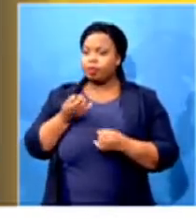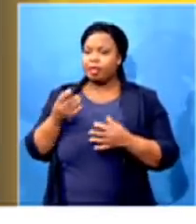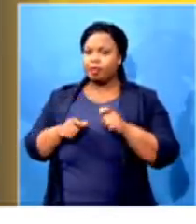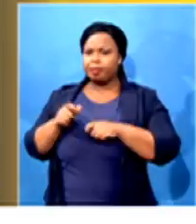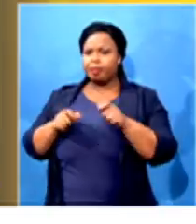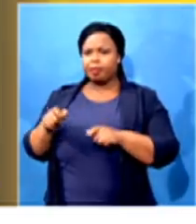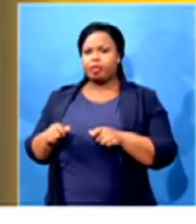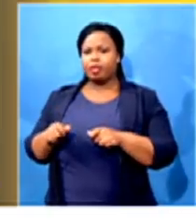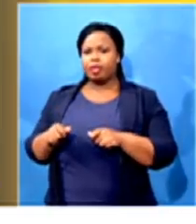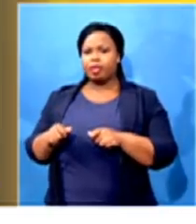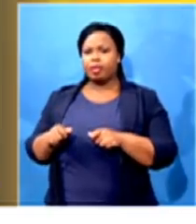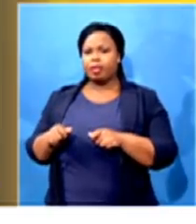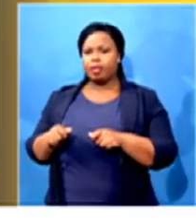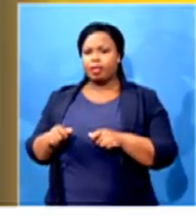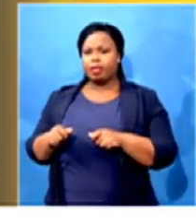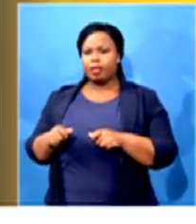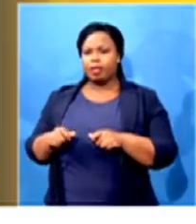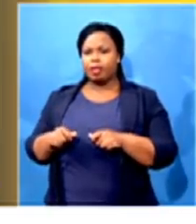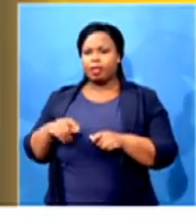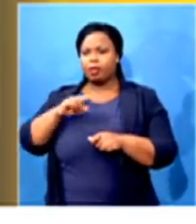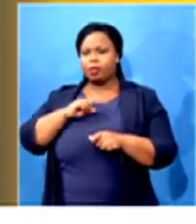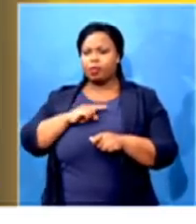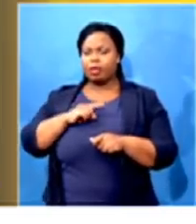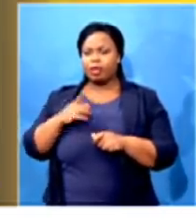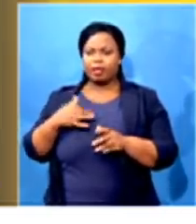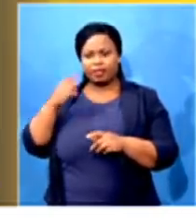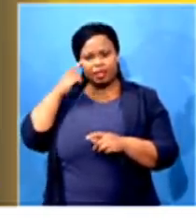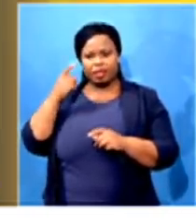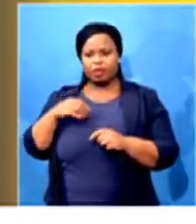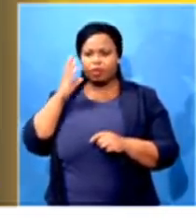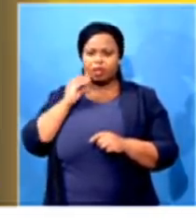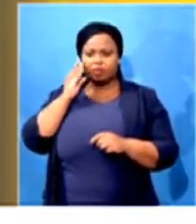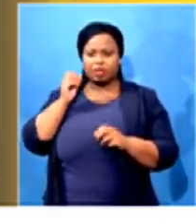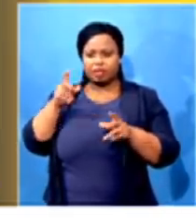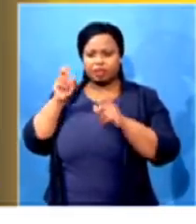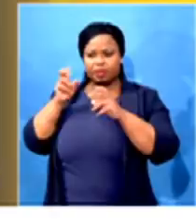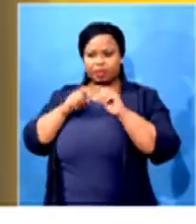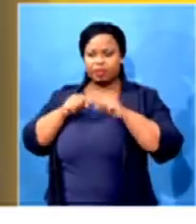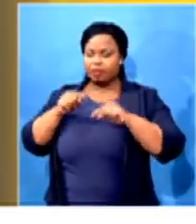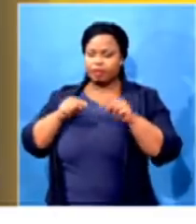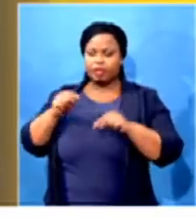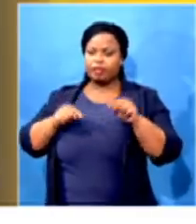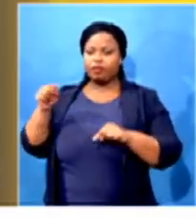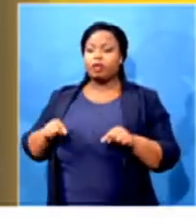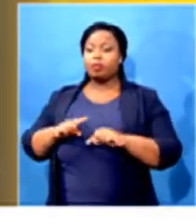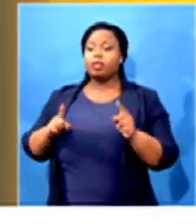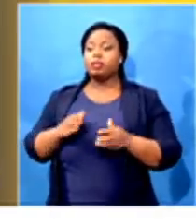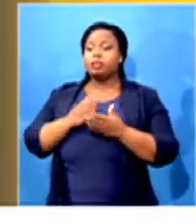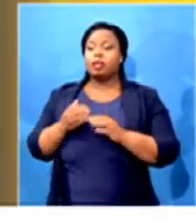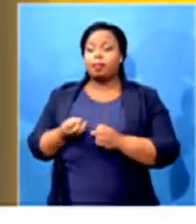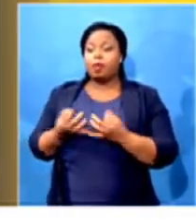COVID-19, we probably would have seen a slightly different picture. So those were the cluster of our deaths came